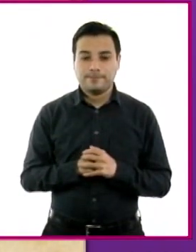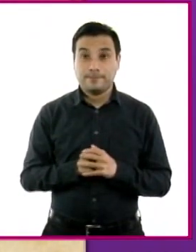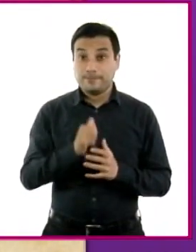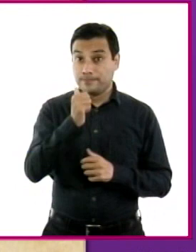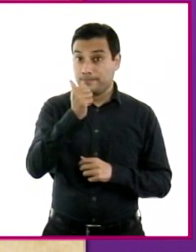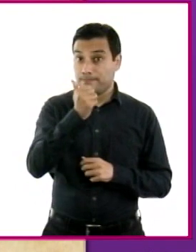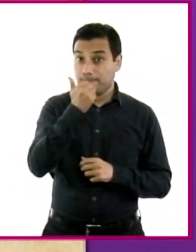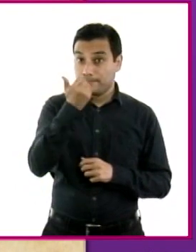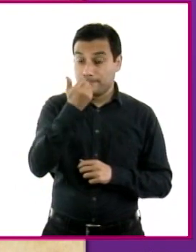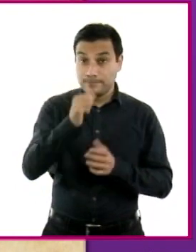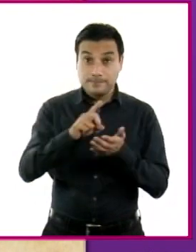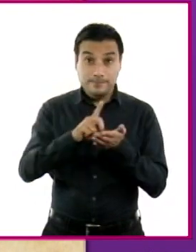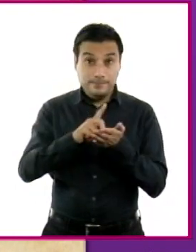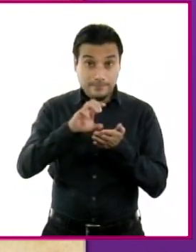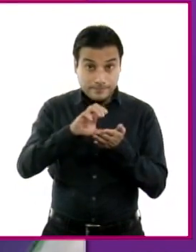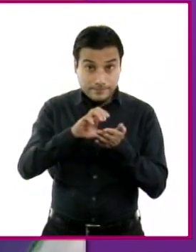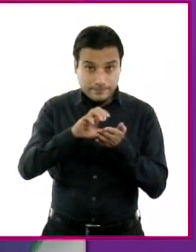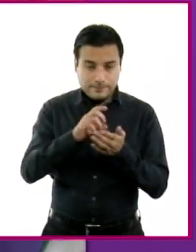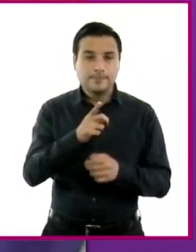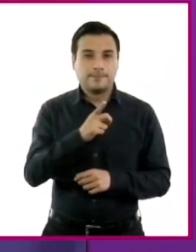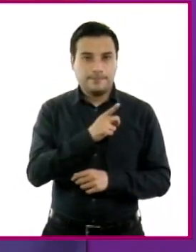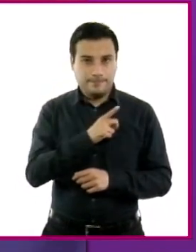students.